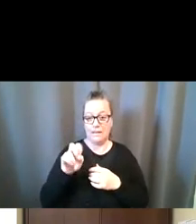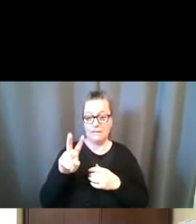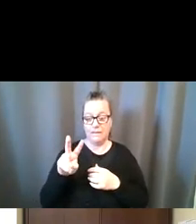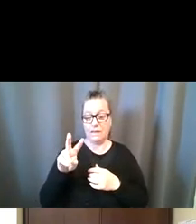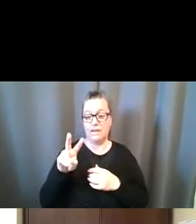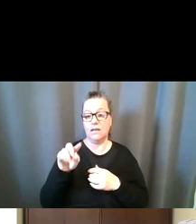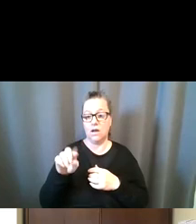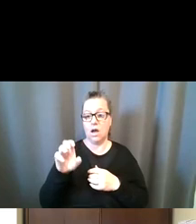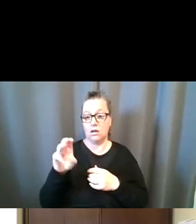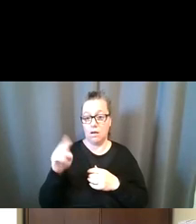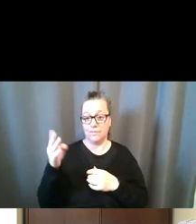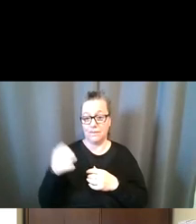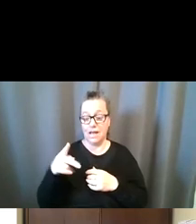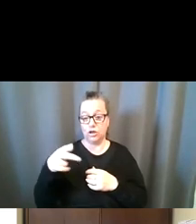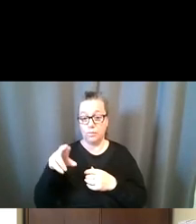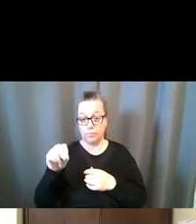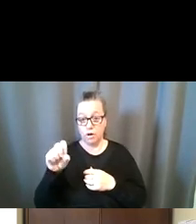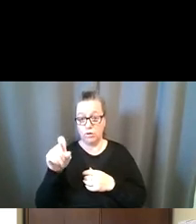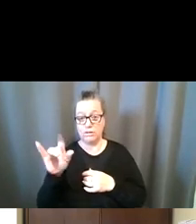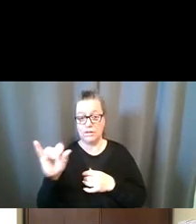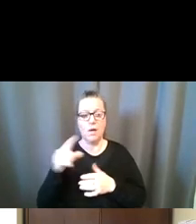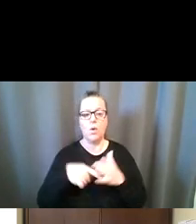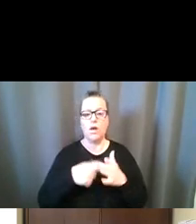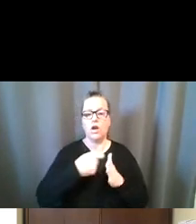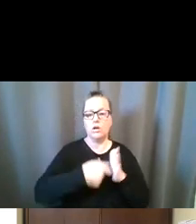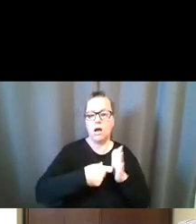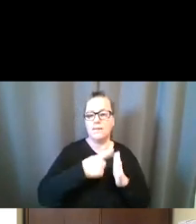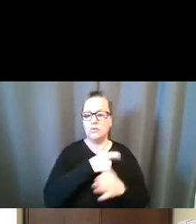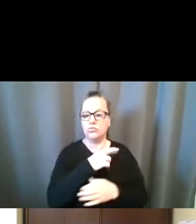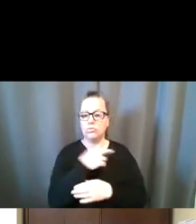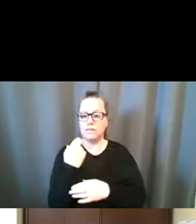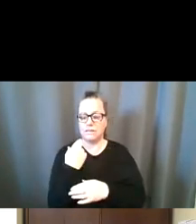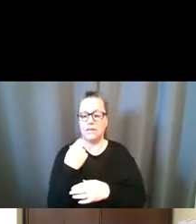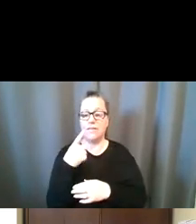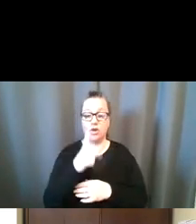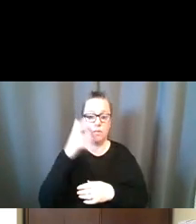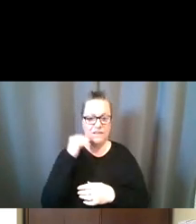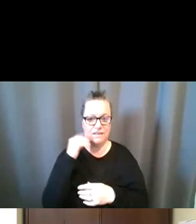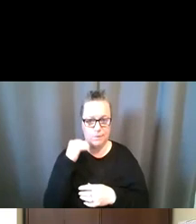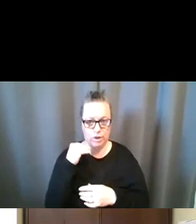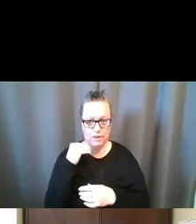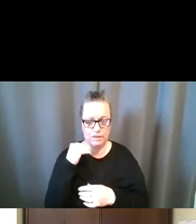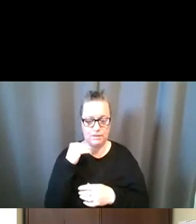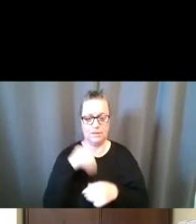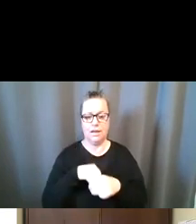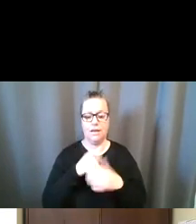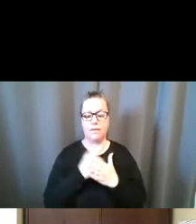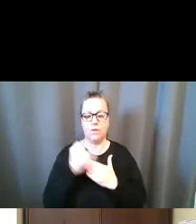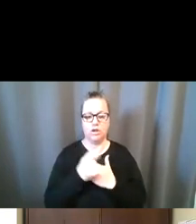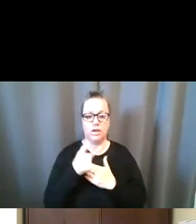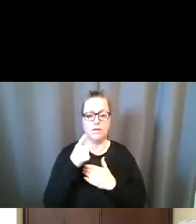pollev.com/prosci. What are costs and risks of poor adoption and usage that you have experienced in the projects that you've